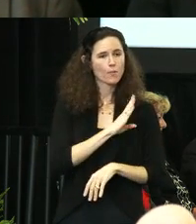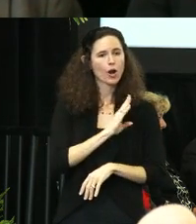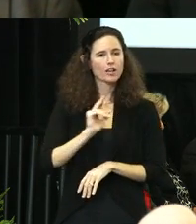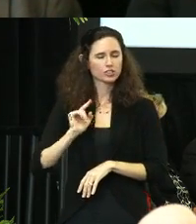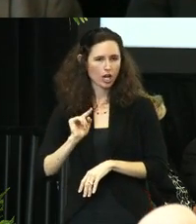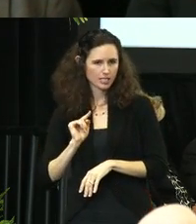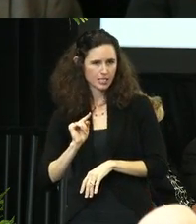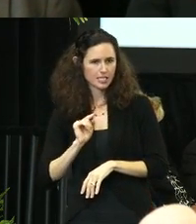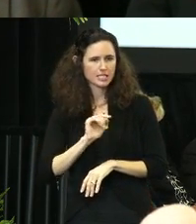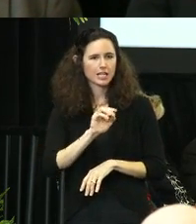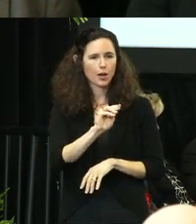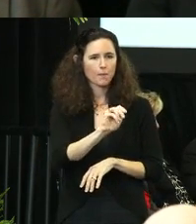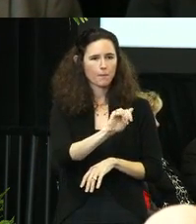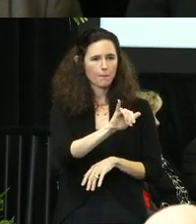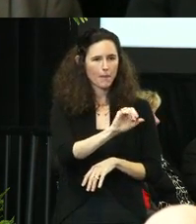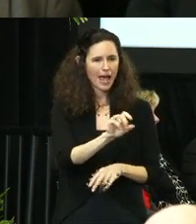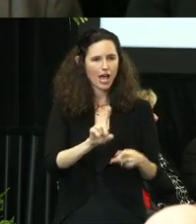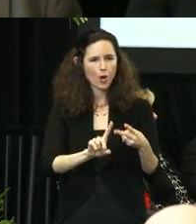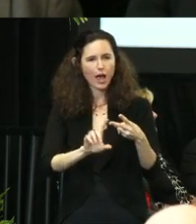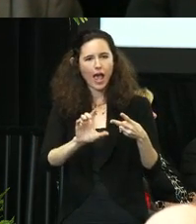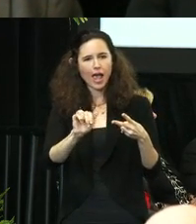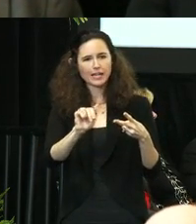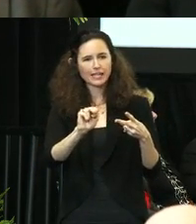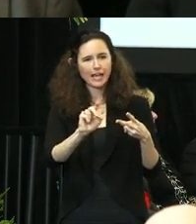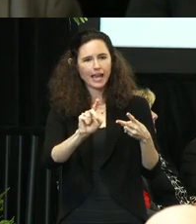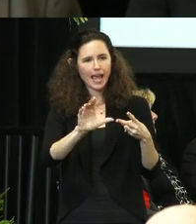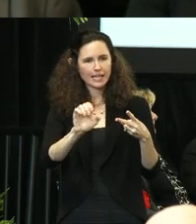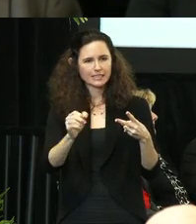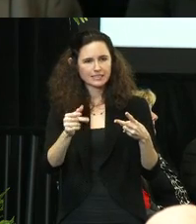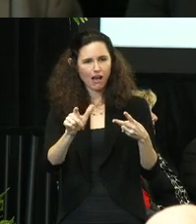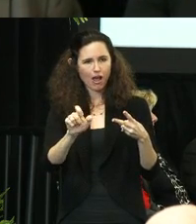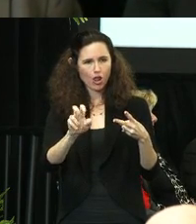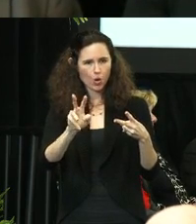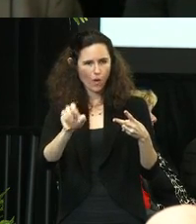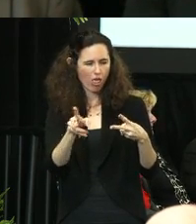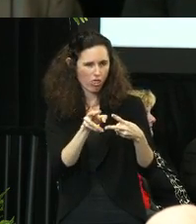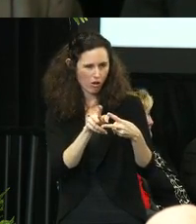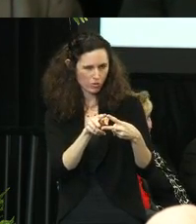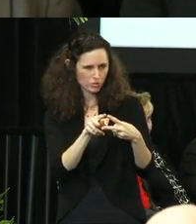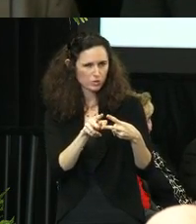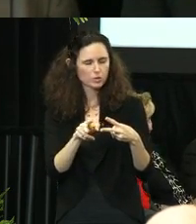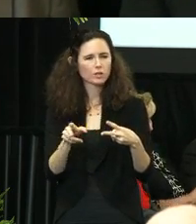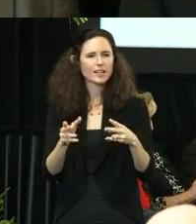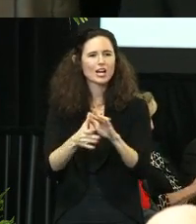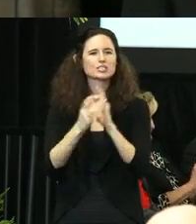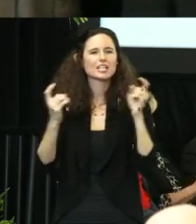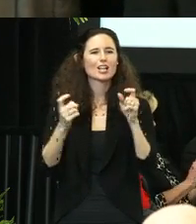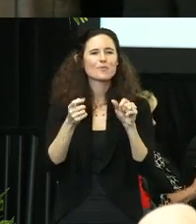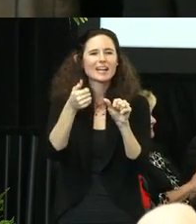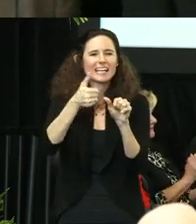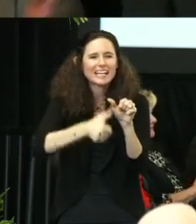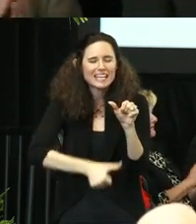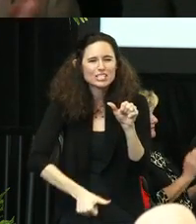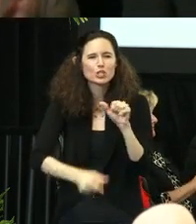Mayo, and the vice chair, Candace Holloway. If you would give a little wave. They are here celebrating each of you as